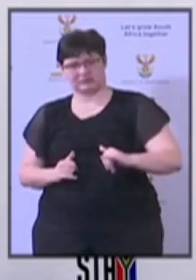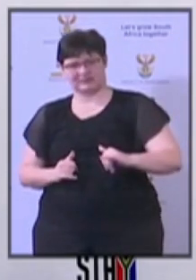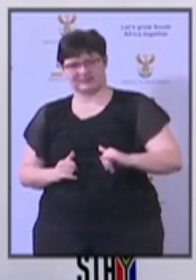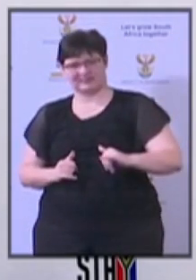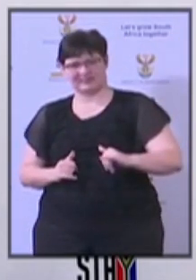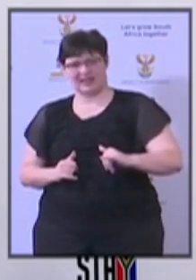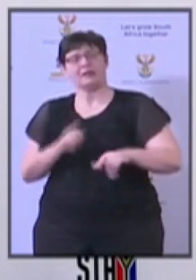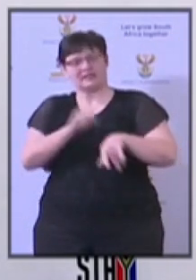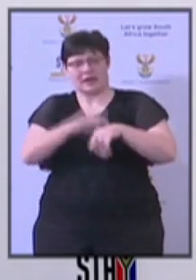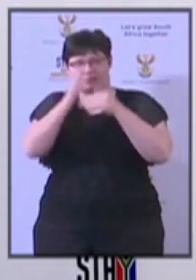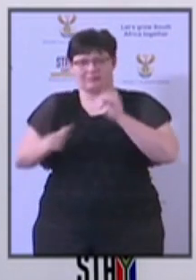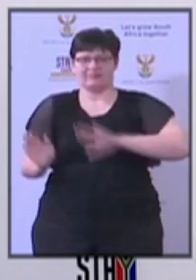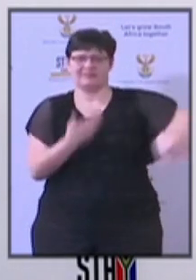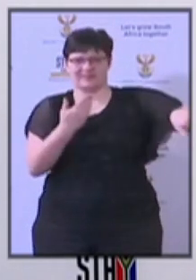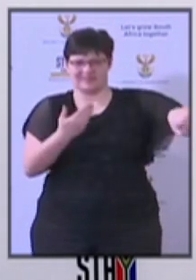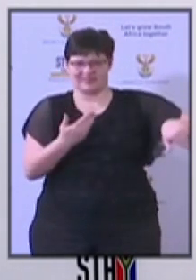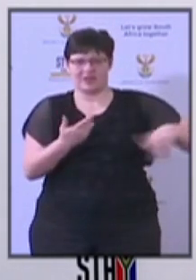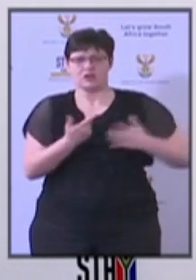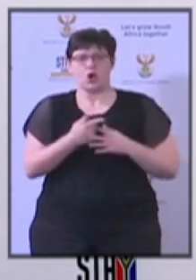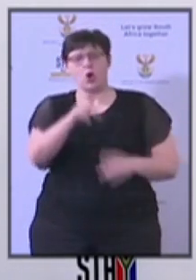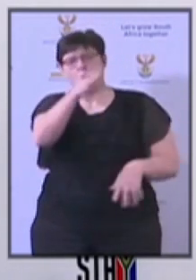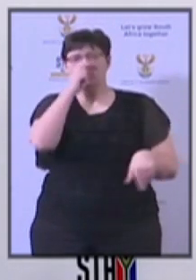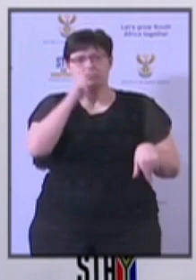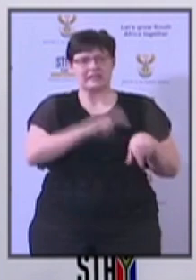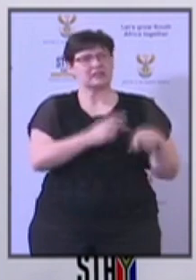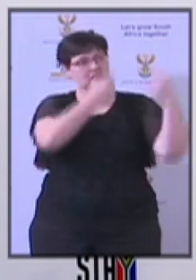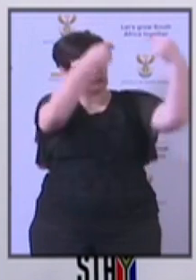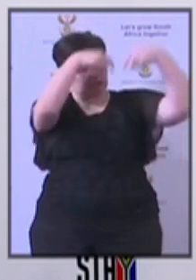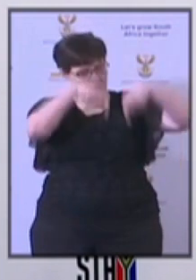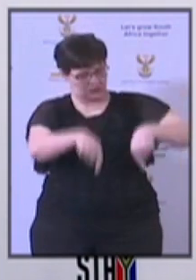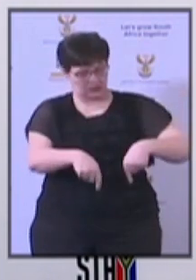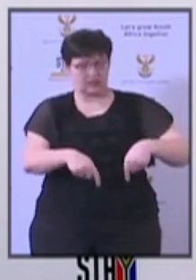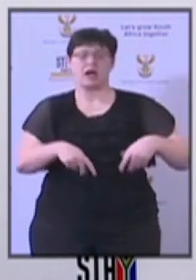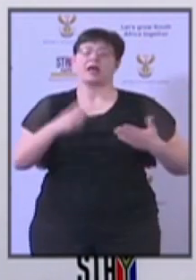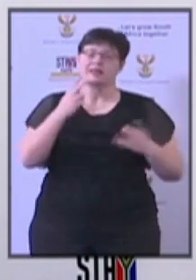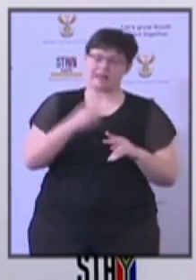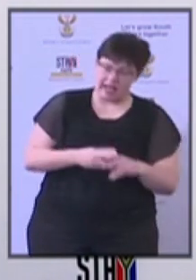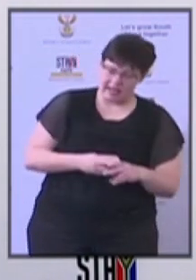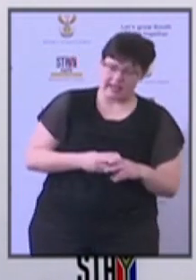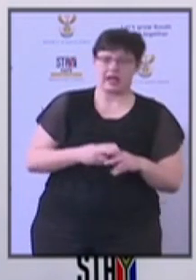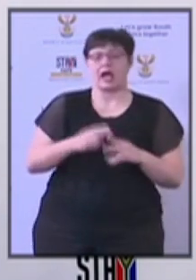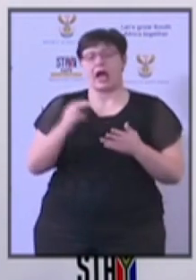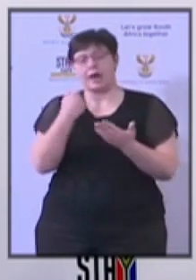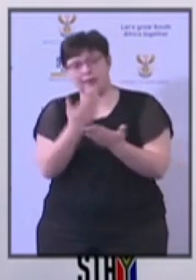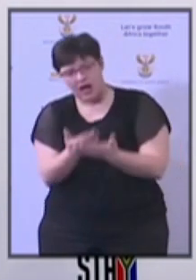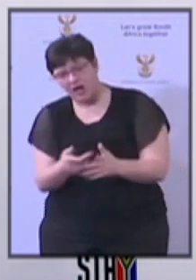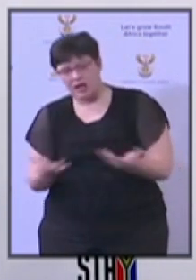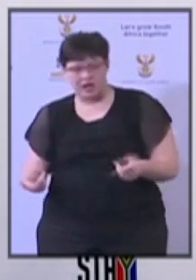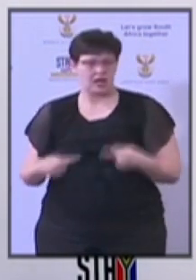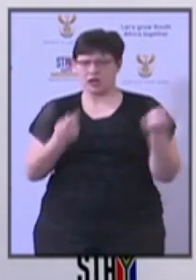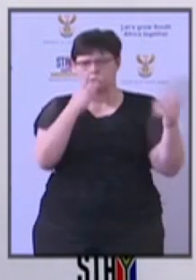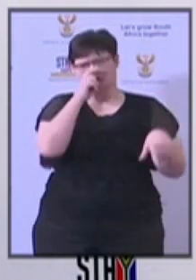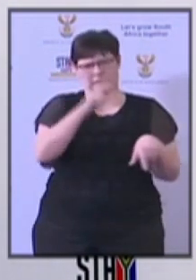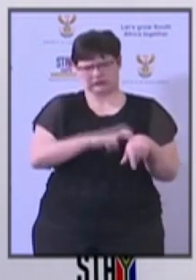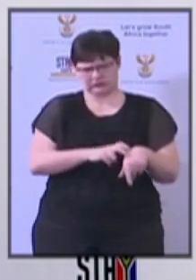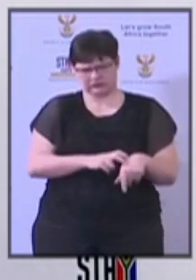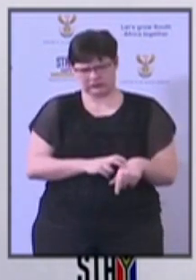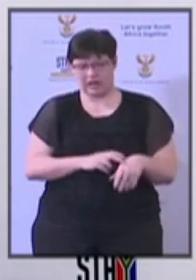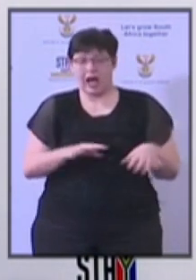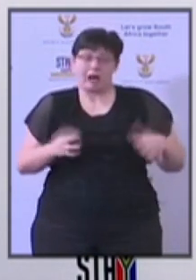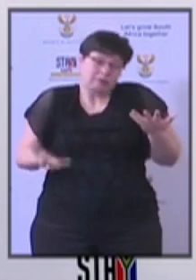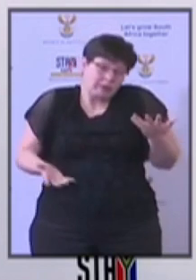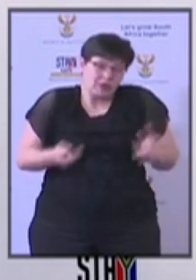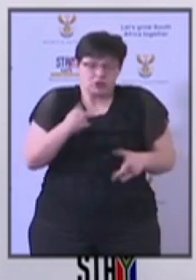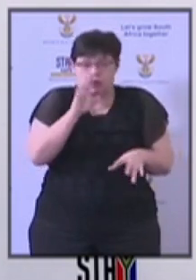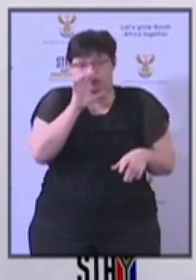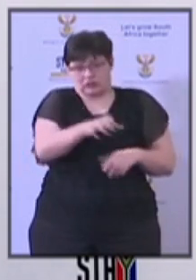to come home unless, to apply for a passport, unless you are forced by this circumstance I've mentioned. Now, the question of how